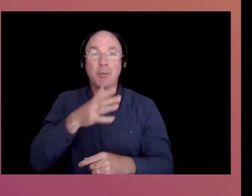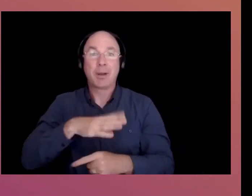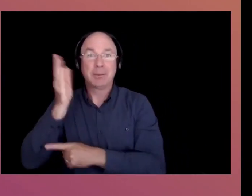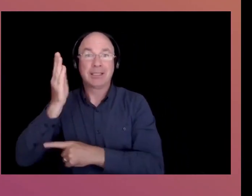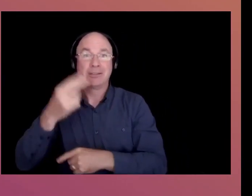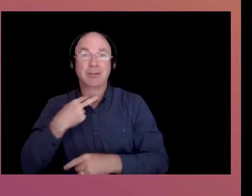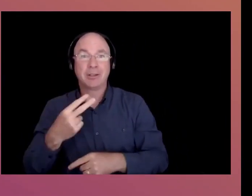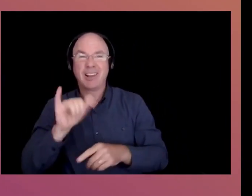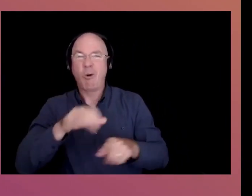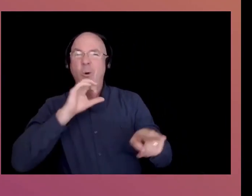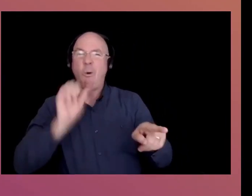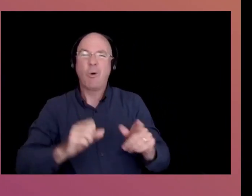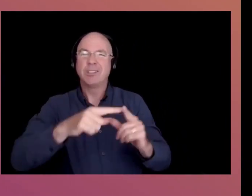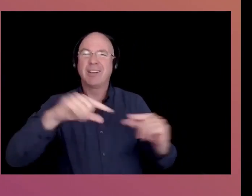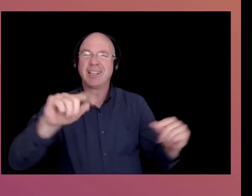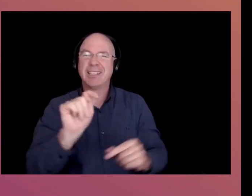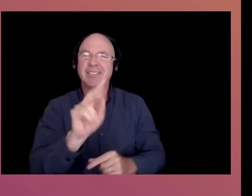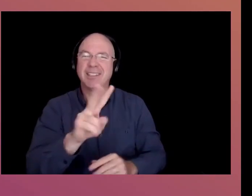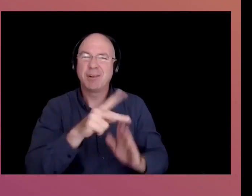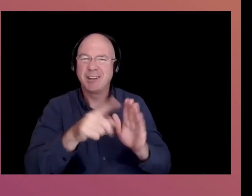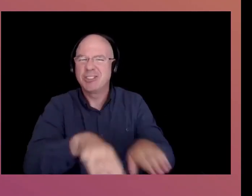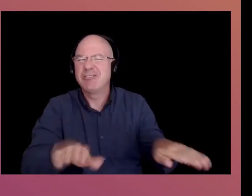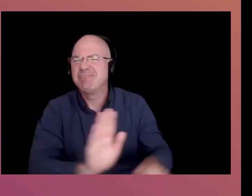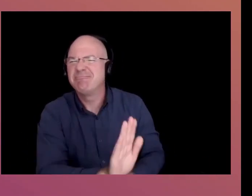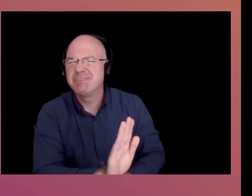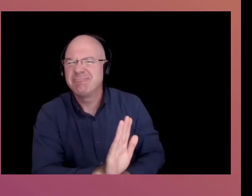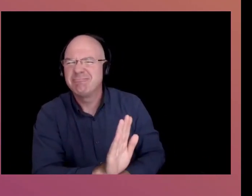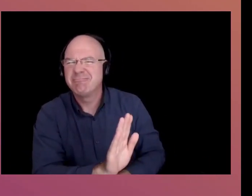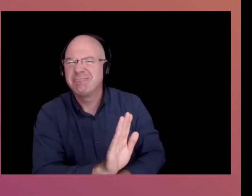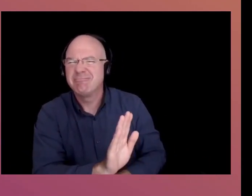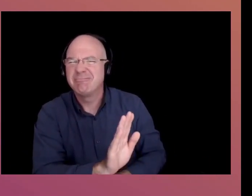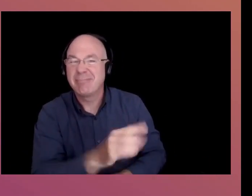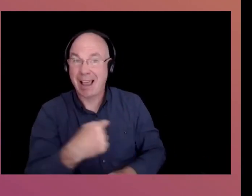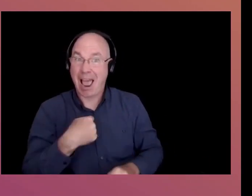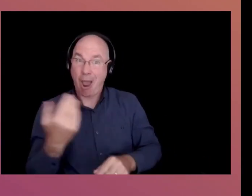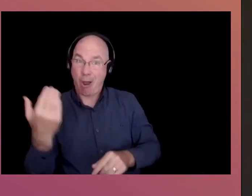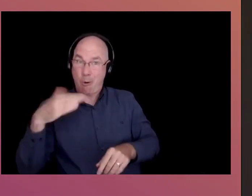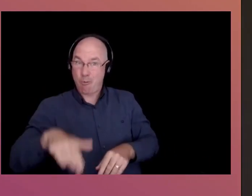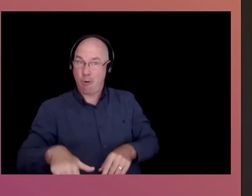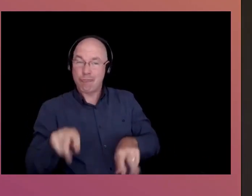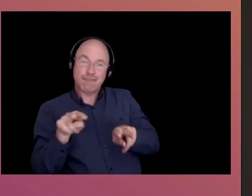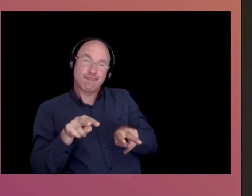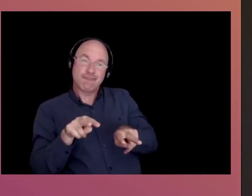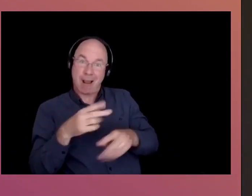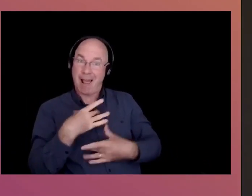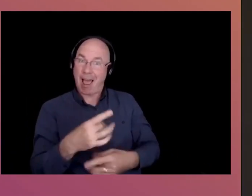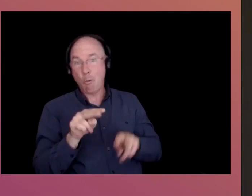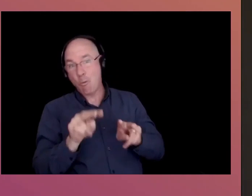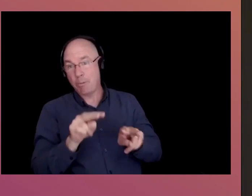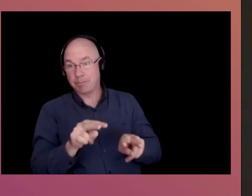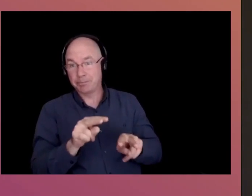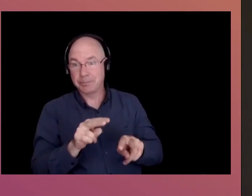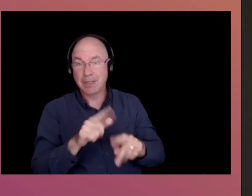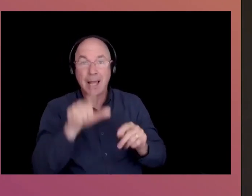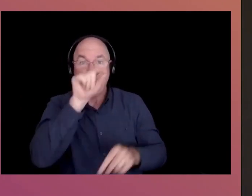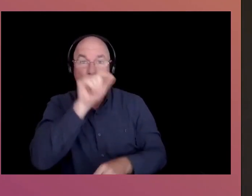old Japanese TV program for kids. I liked it when I was a child and could still watch it. The little bird on the